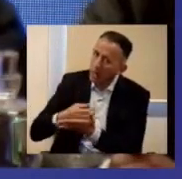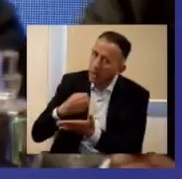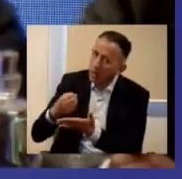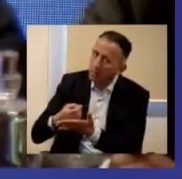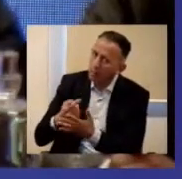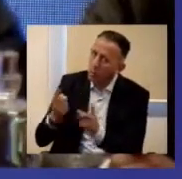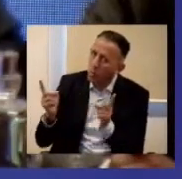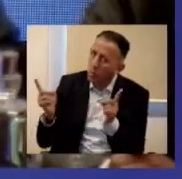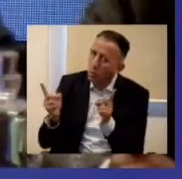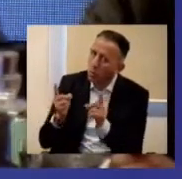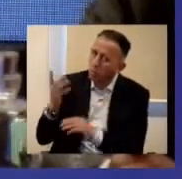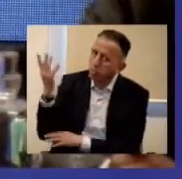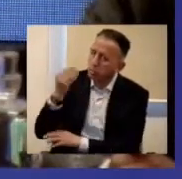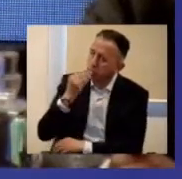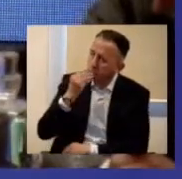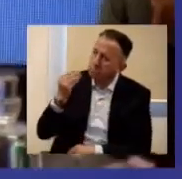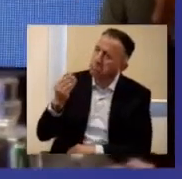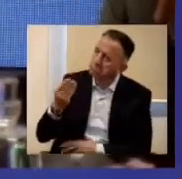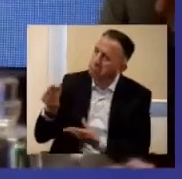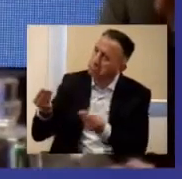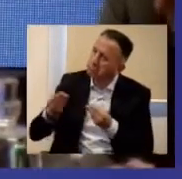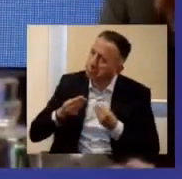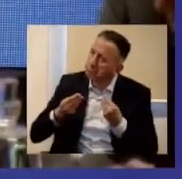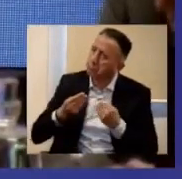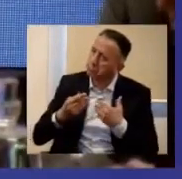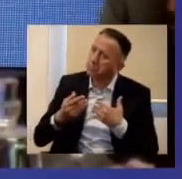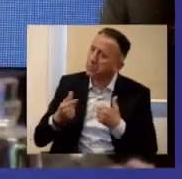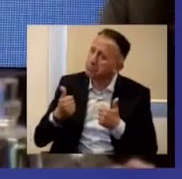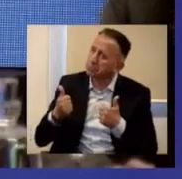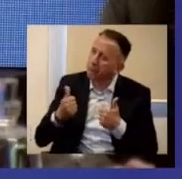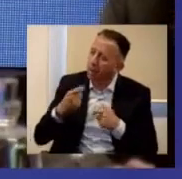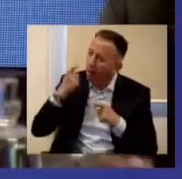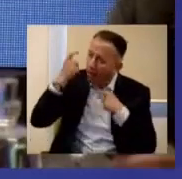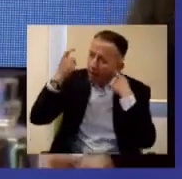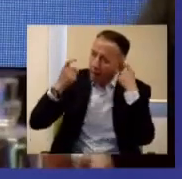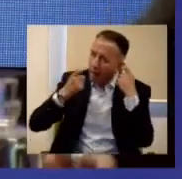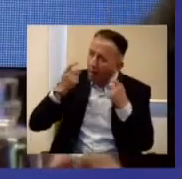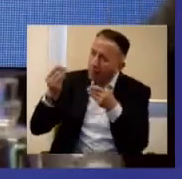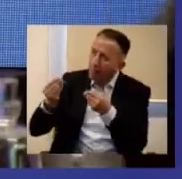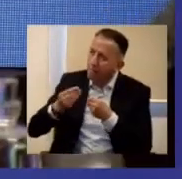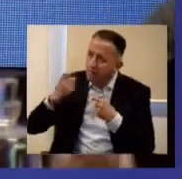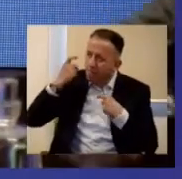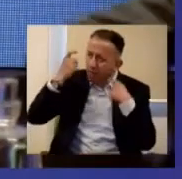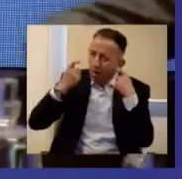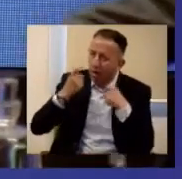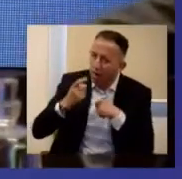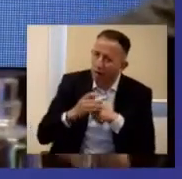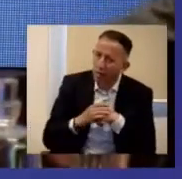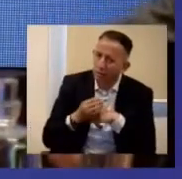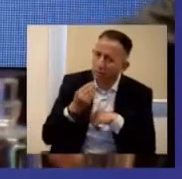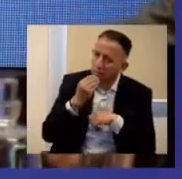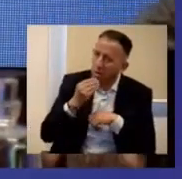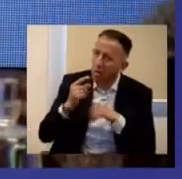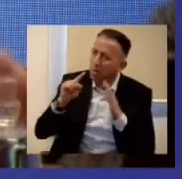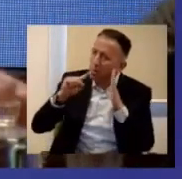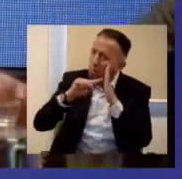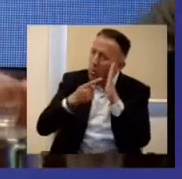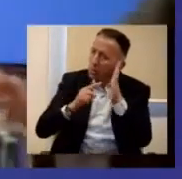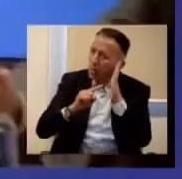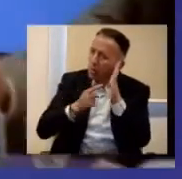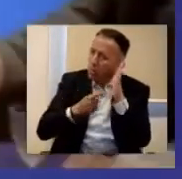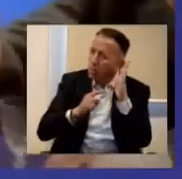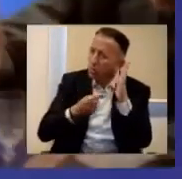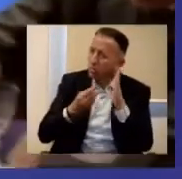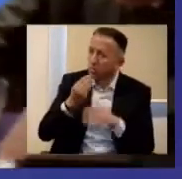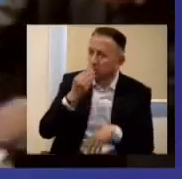many key points of your own research in this very important area of artificial intelligence and education.